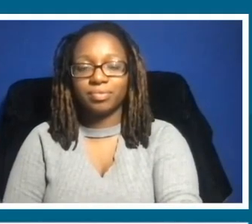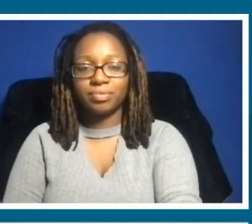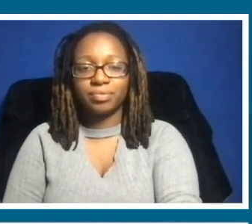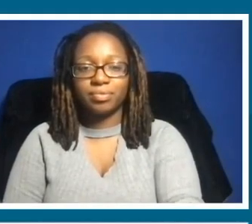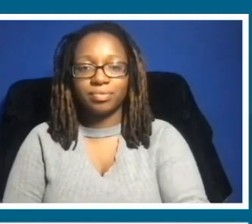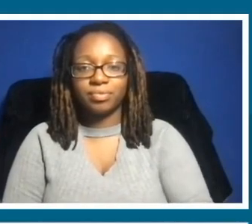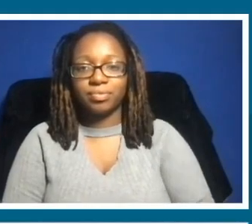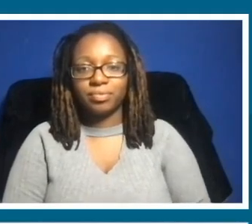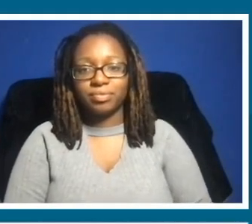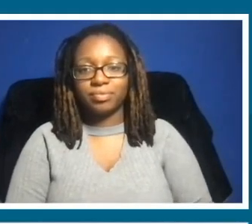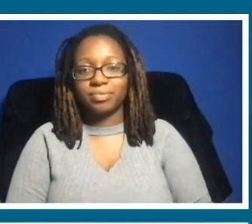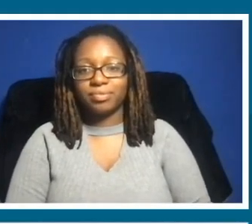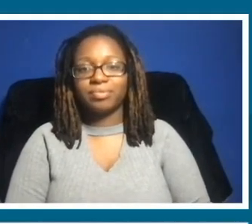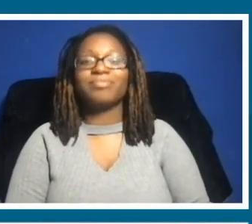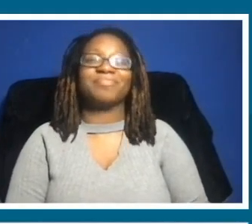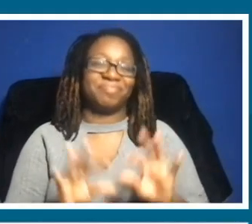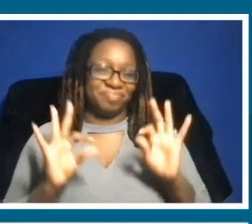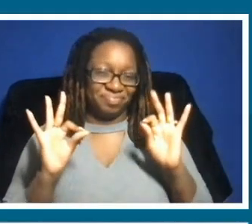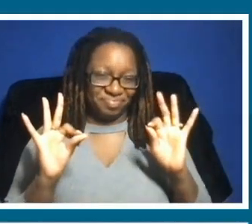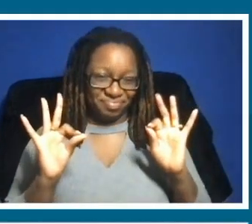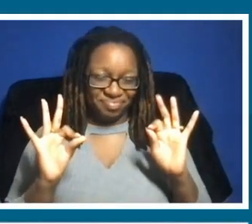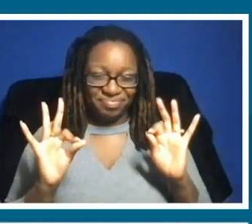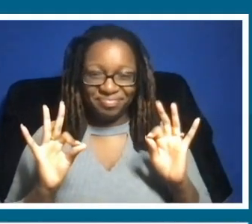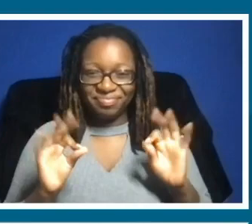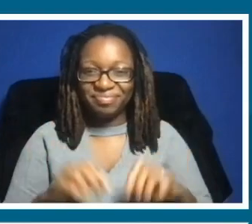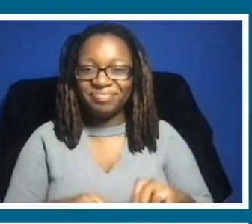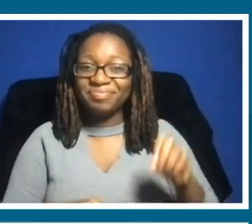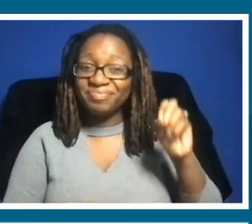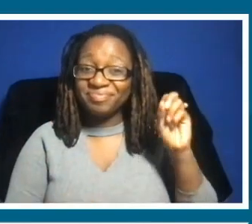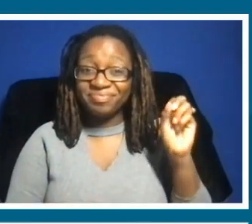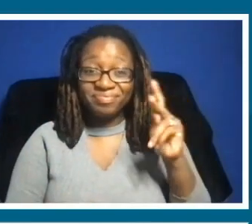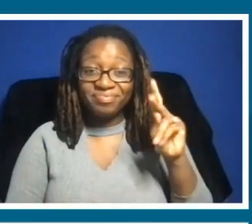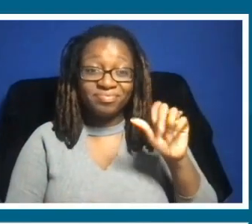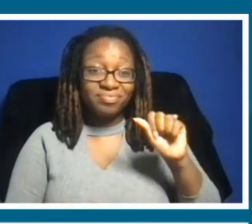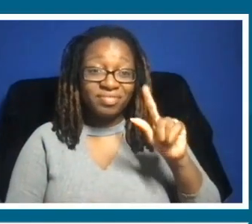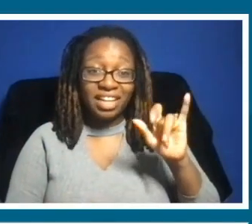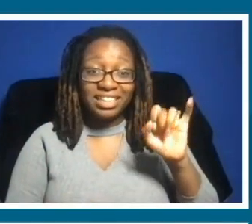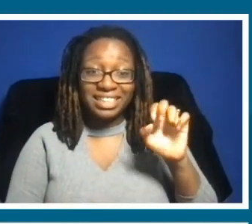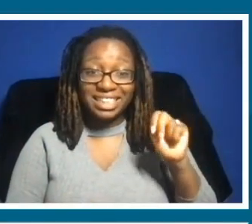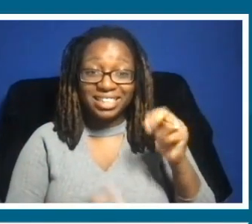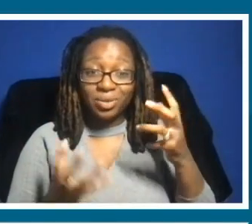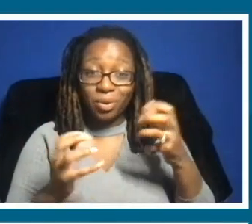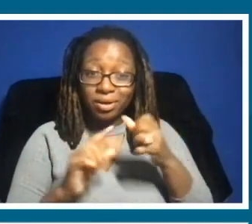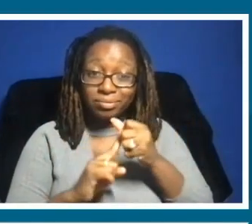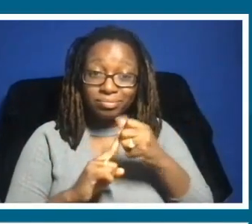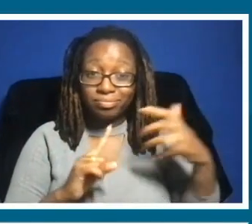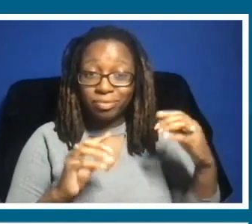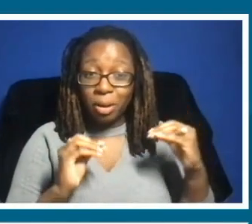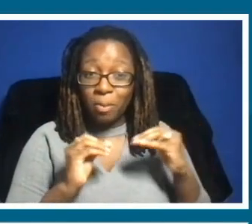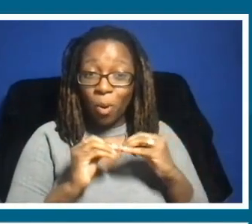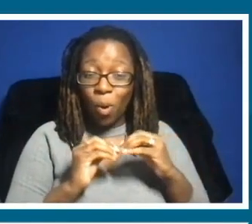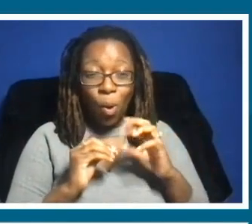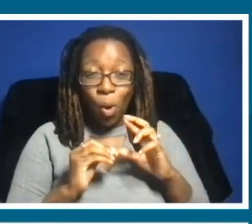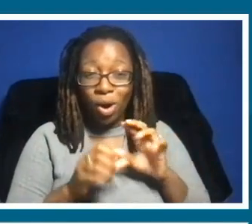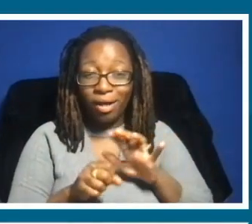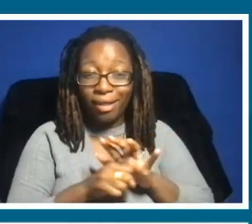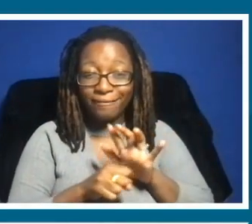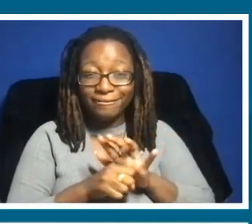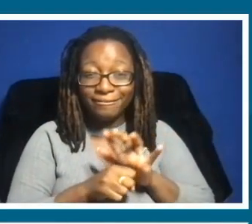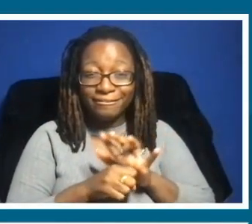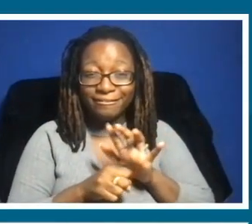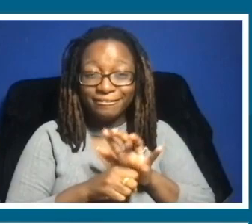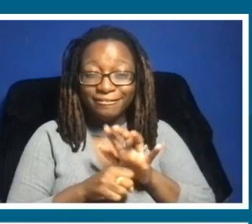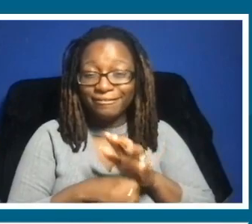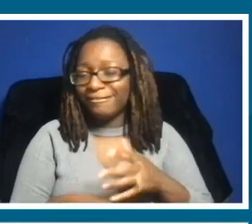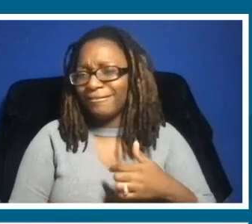We're still just seeing it. There we go. All right, Allison, you want to speak to it just a little bit more? Are you pretty good now? I think probably people